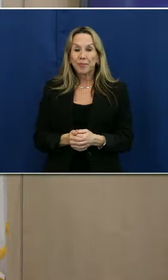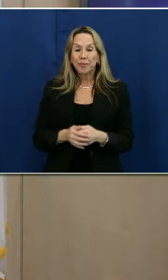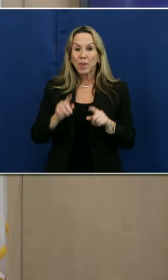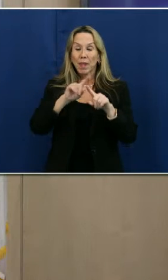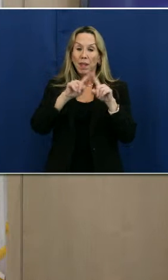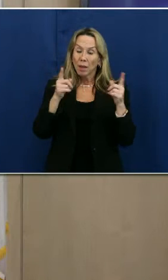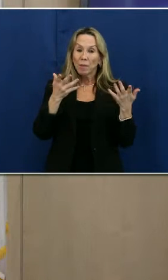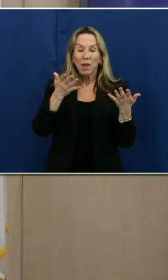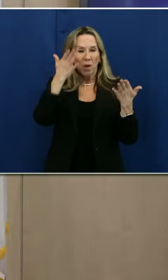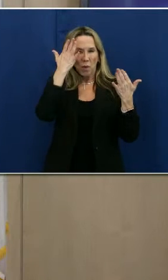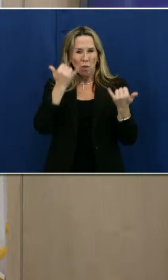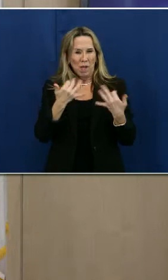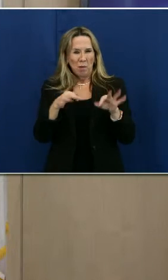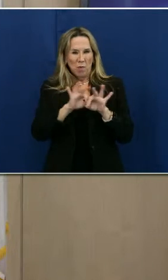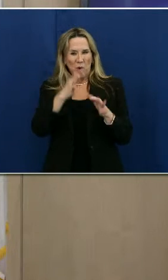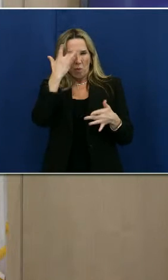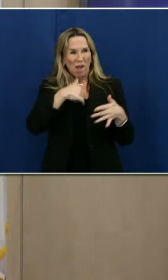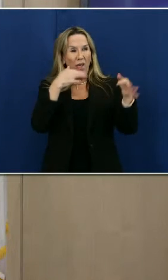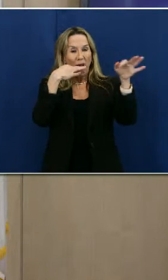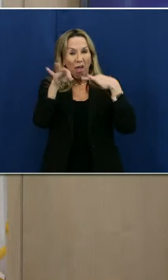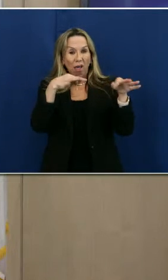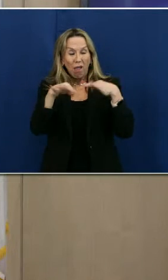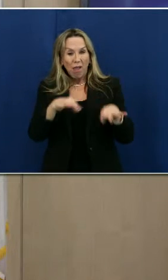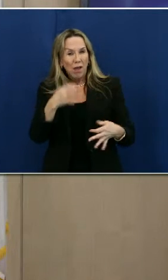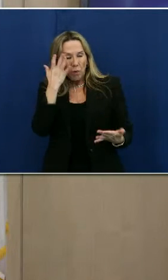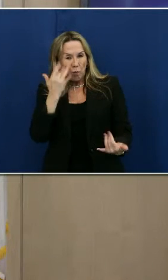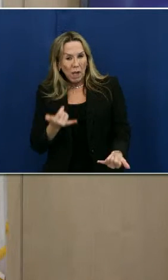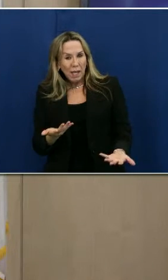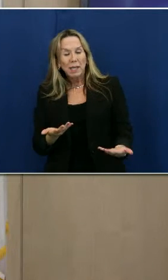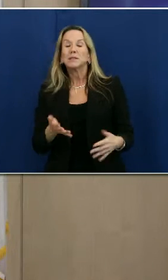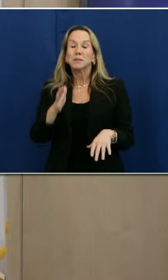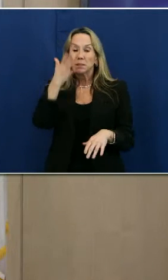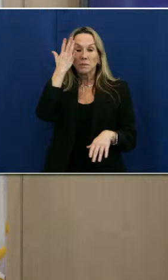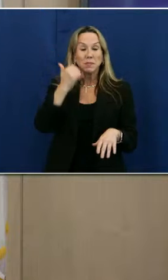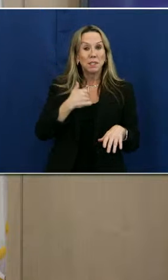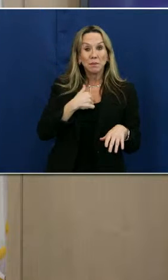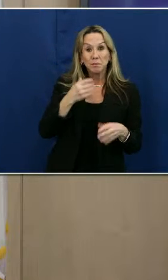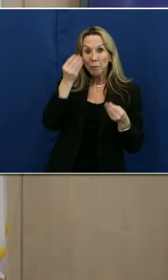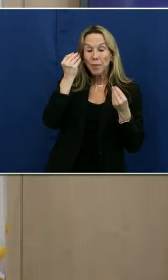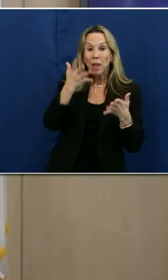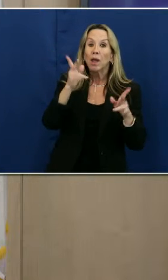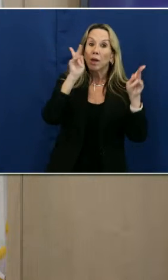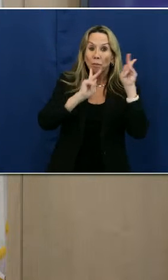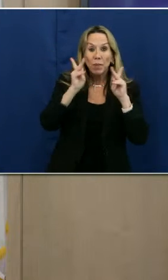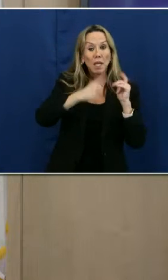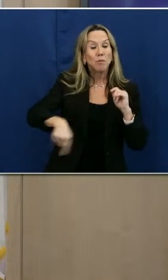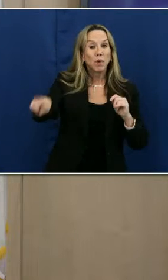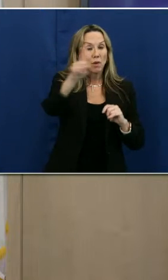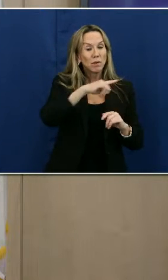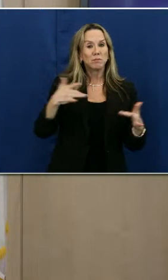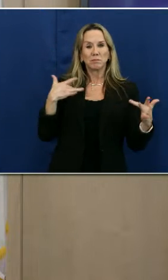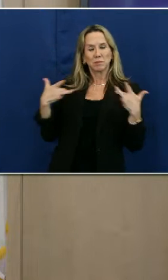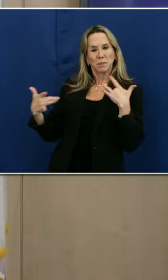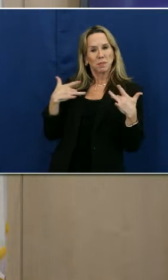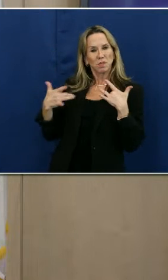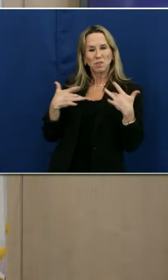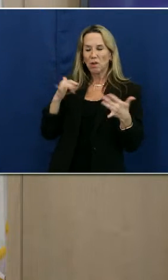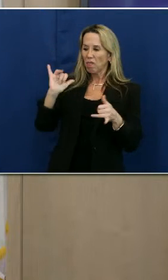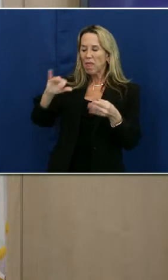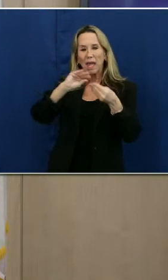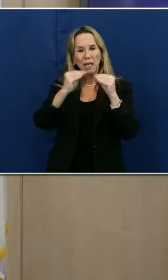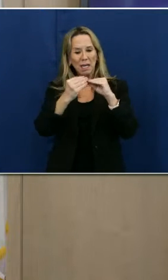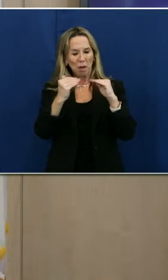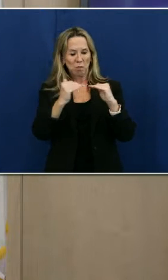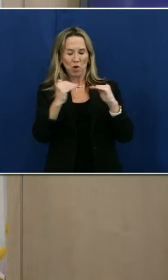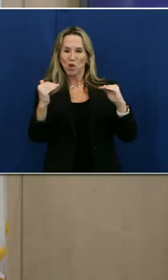why is this important? Why am I going through this detail? It's because, again, people are concerned that the cutoff that is used